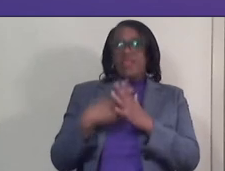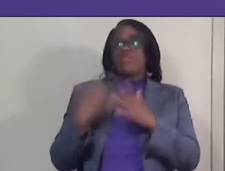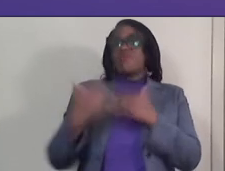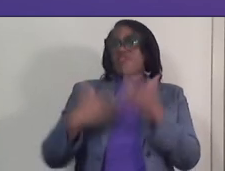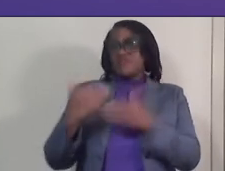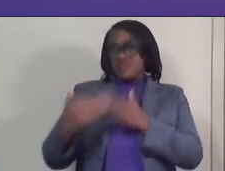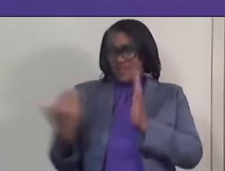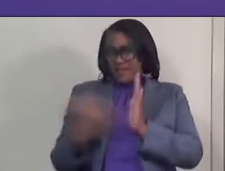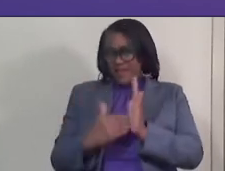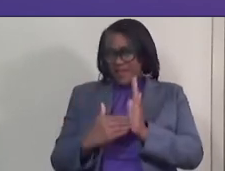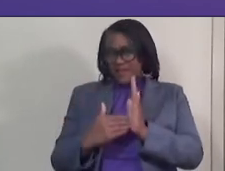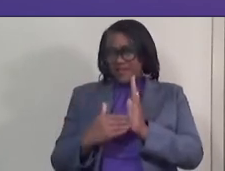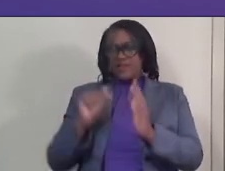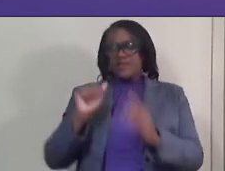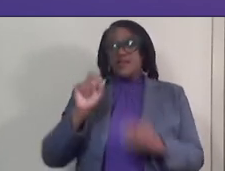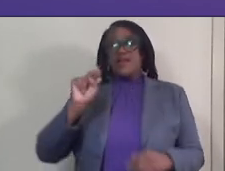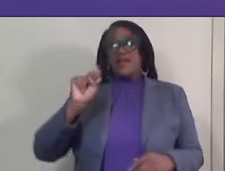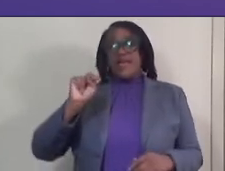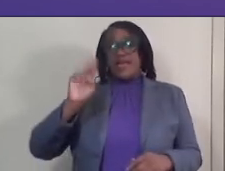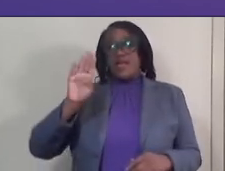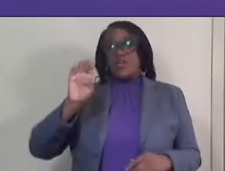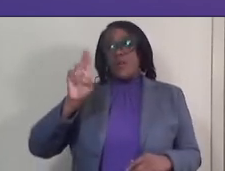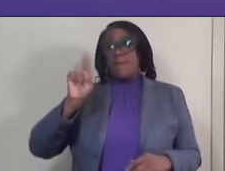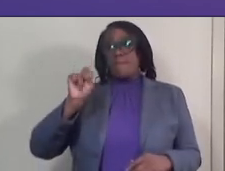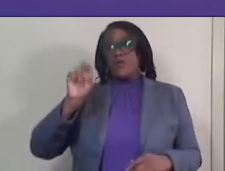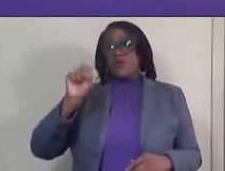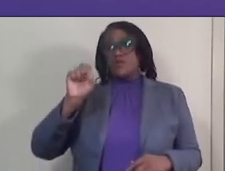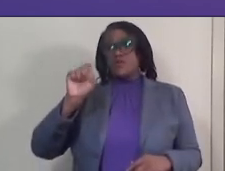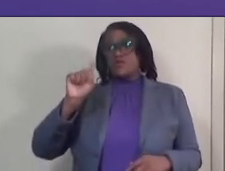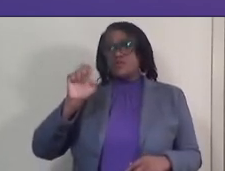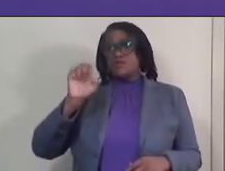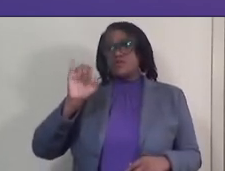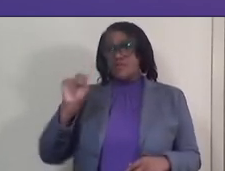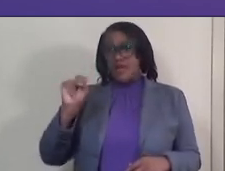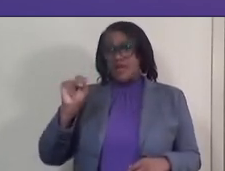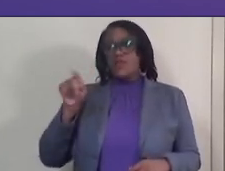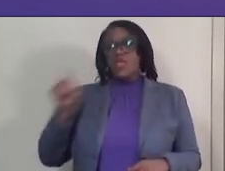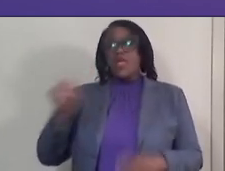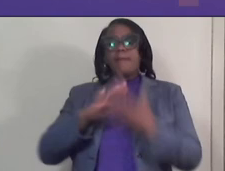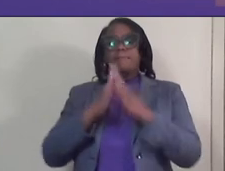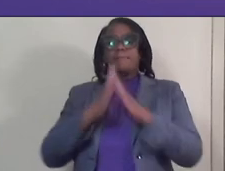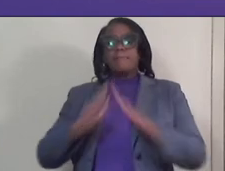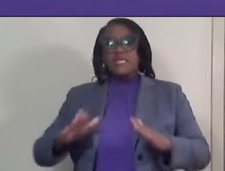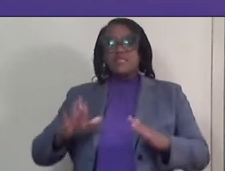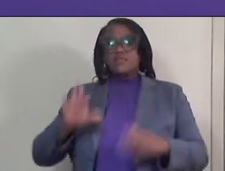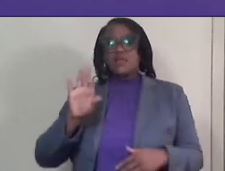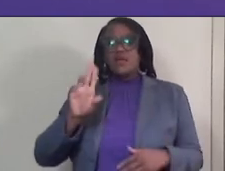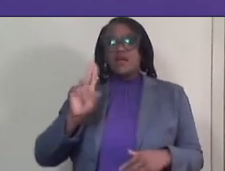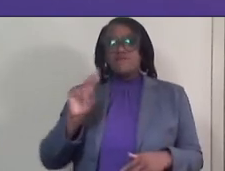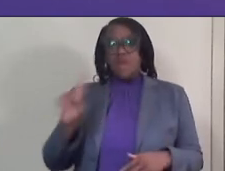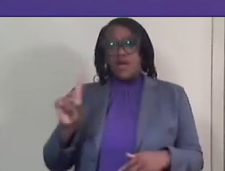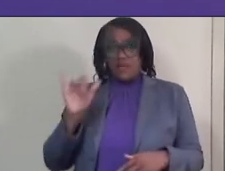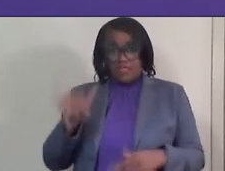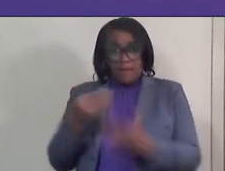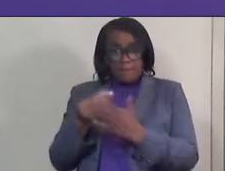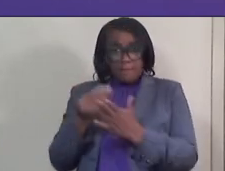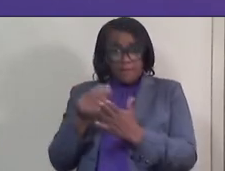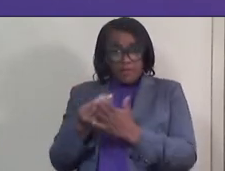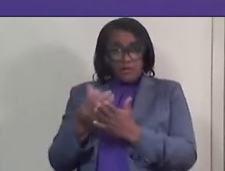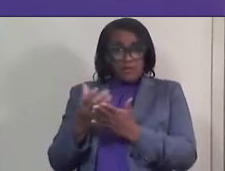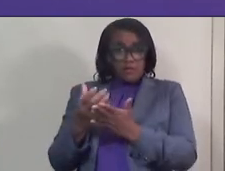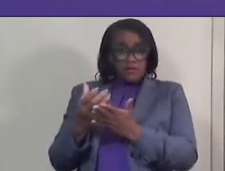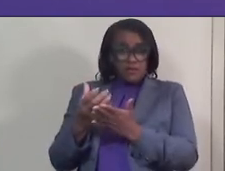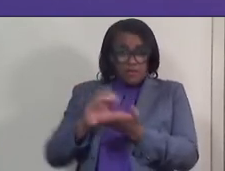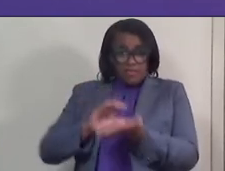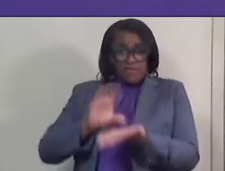Ann Bernstein Rich Hand Peace Fund. And this particular fund is going to allow